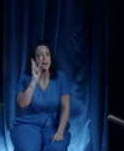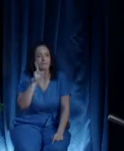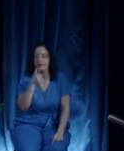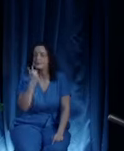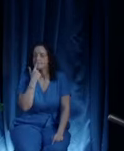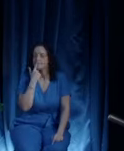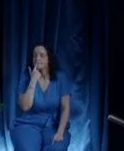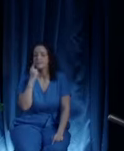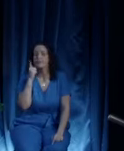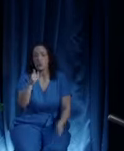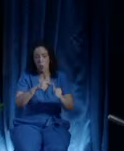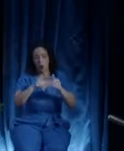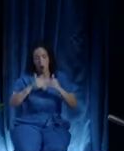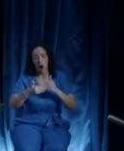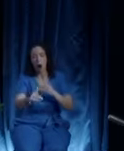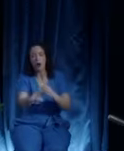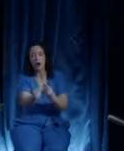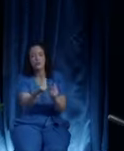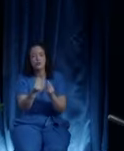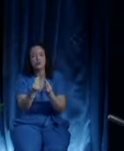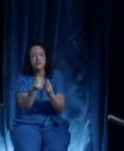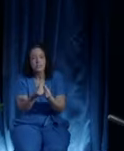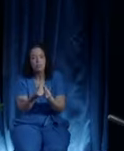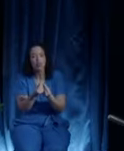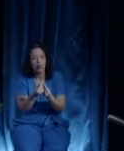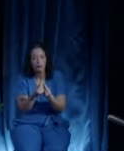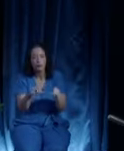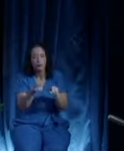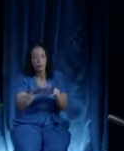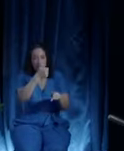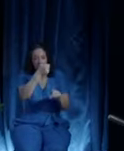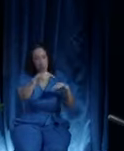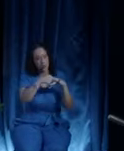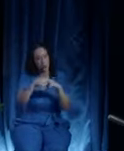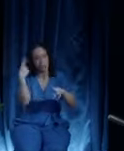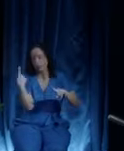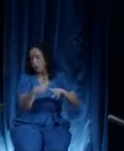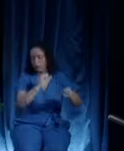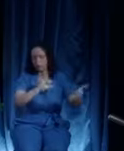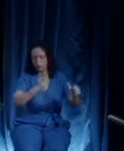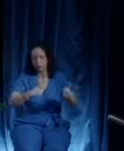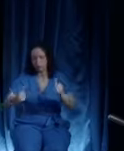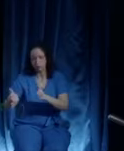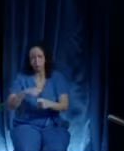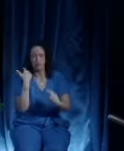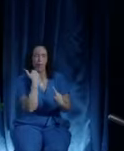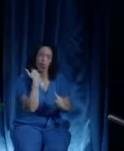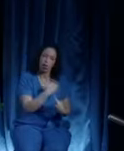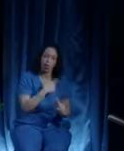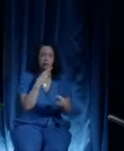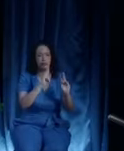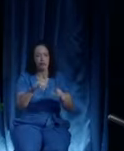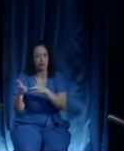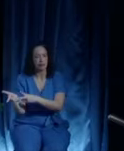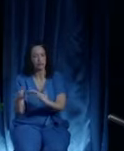Because the archive and the source material, because the turnover of six wives is so fast, that actually the source material is